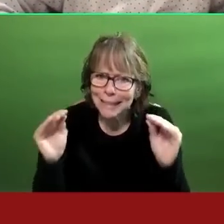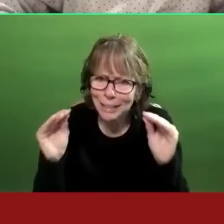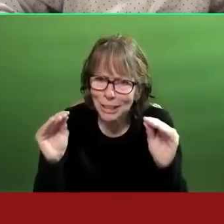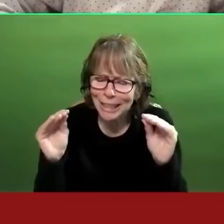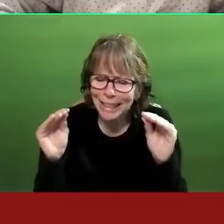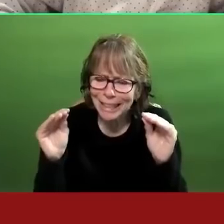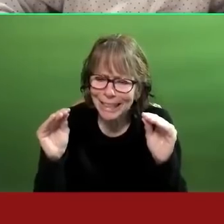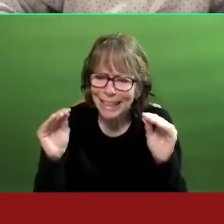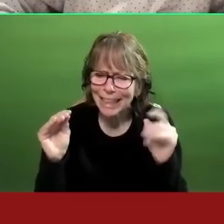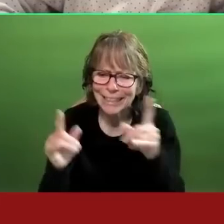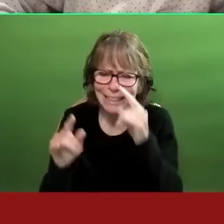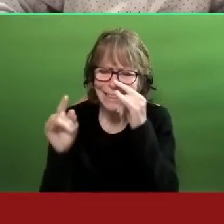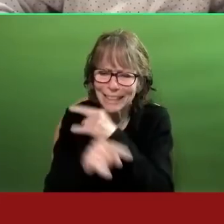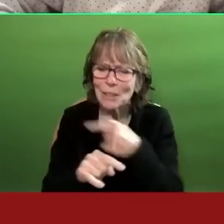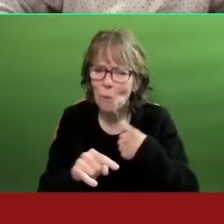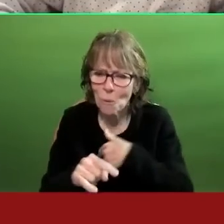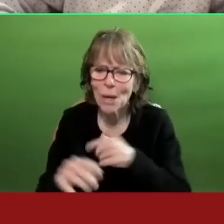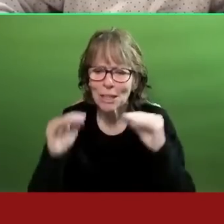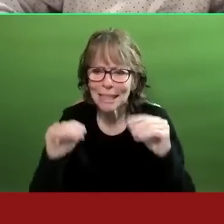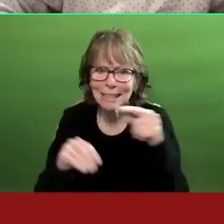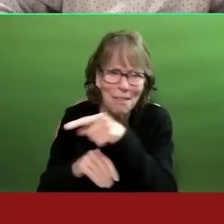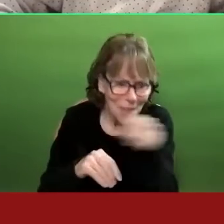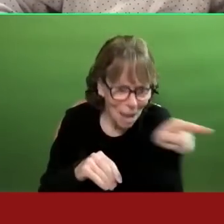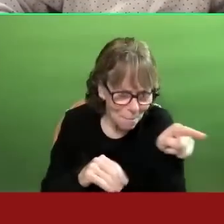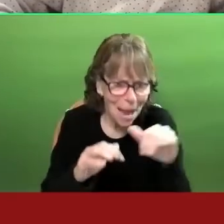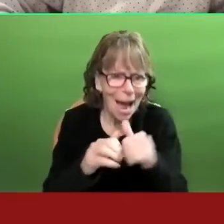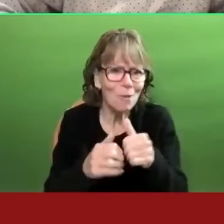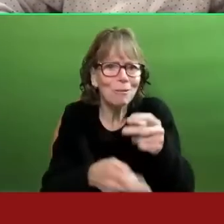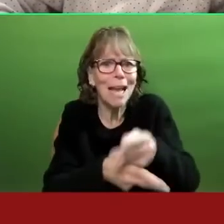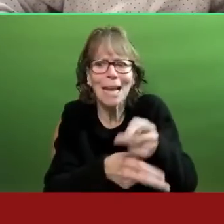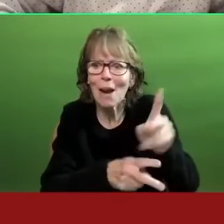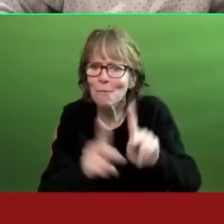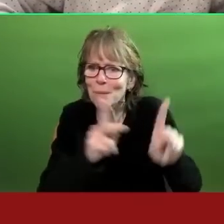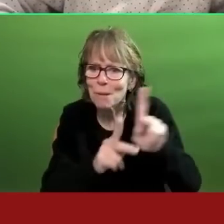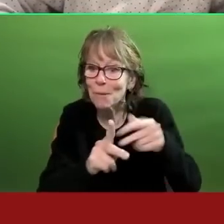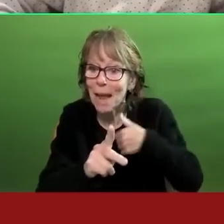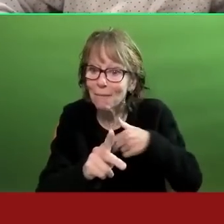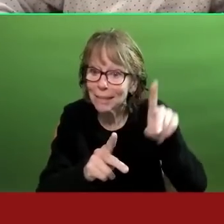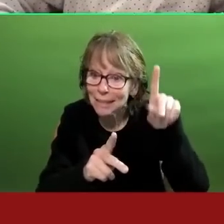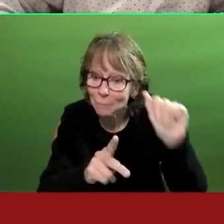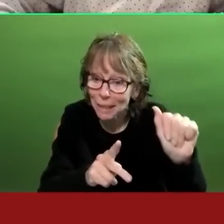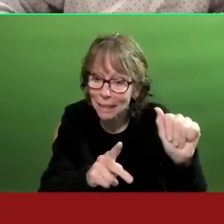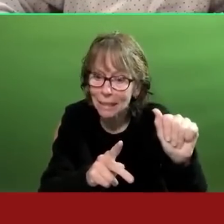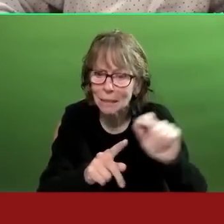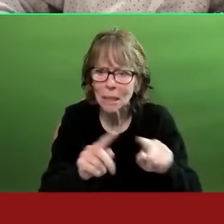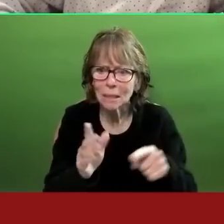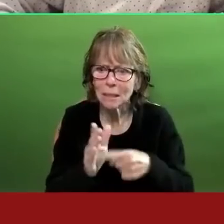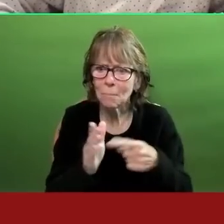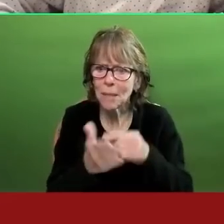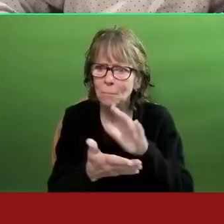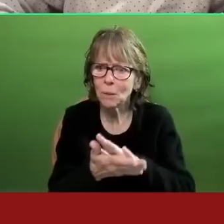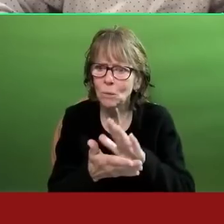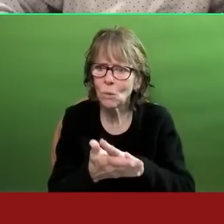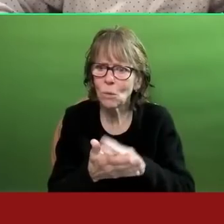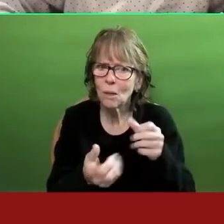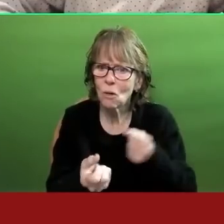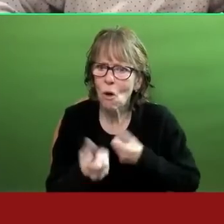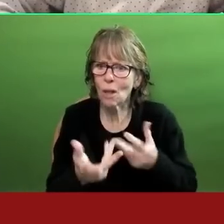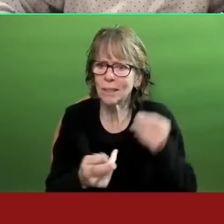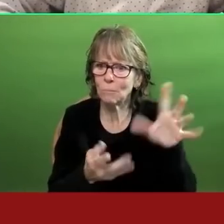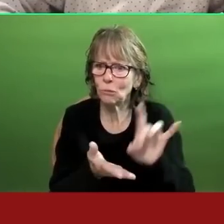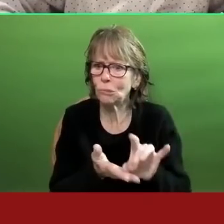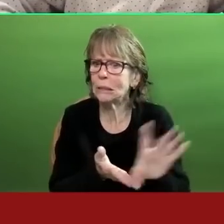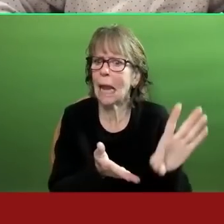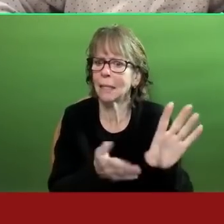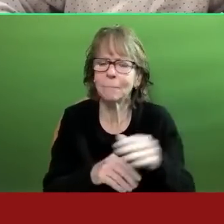support people with disabilities, or in some cases, reject people with disabilities. Our students watch us as teachers to see